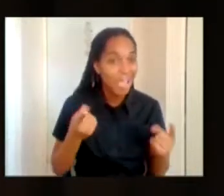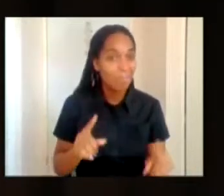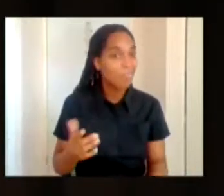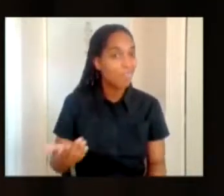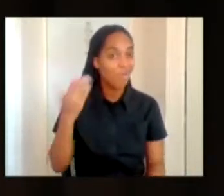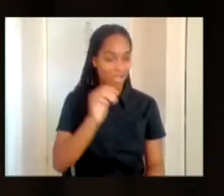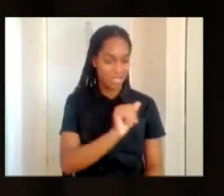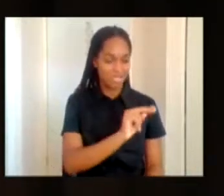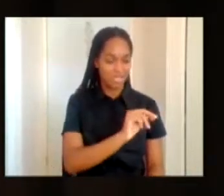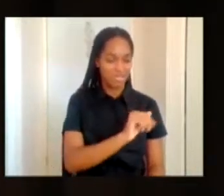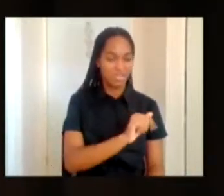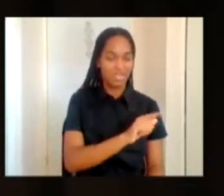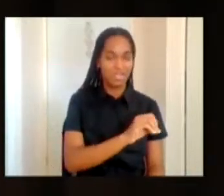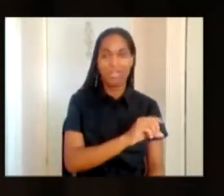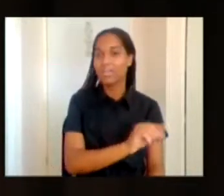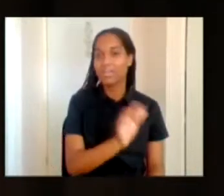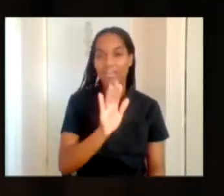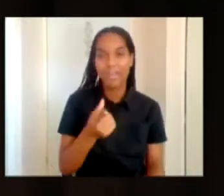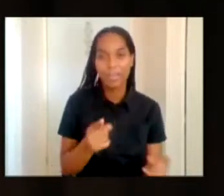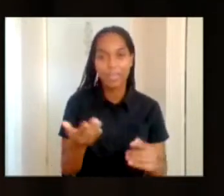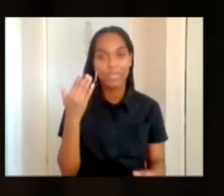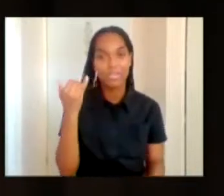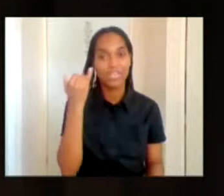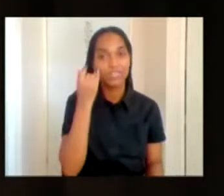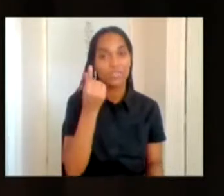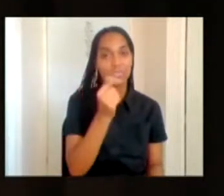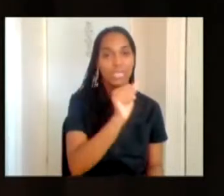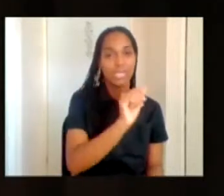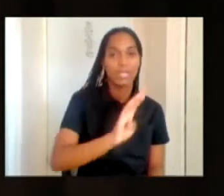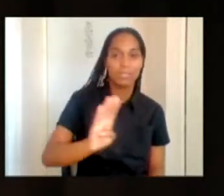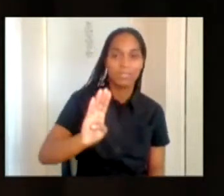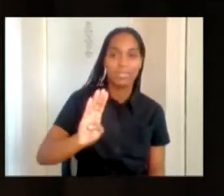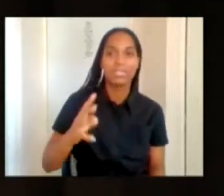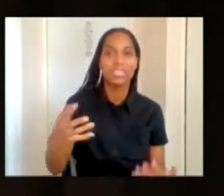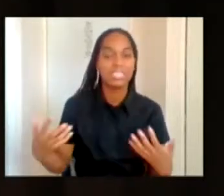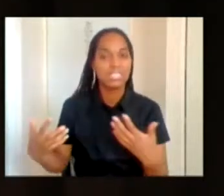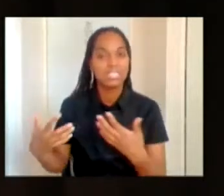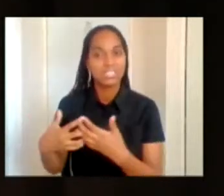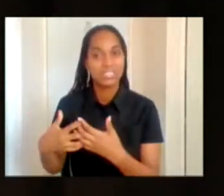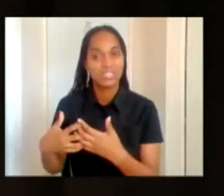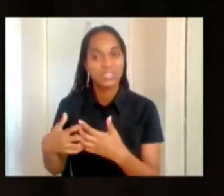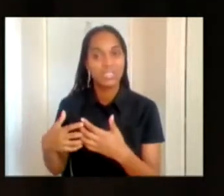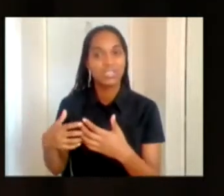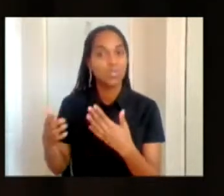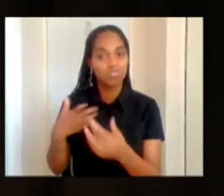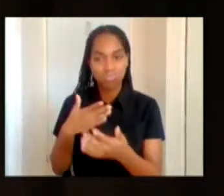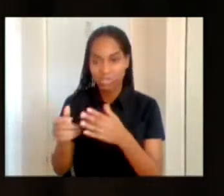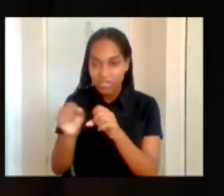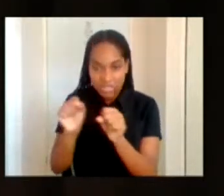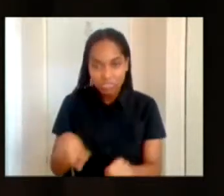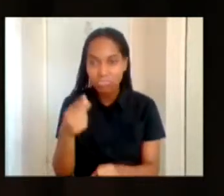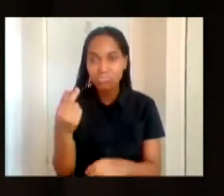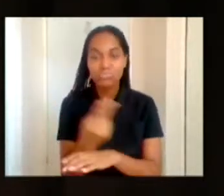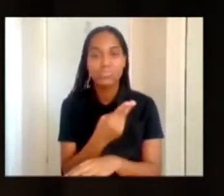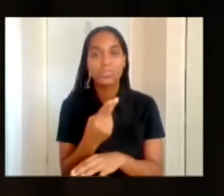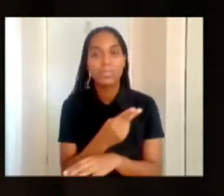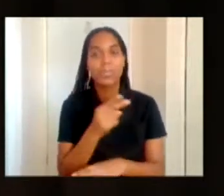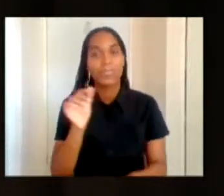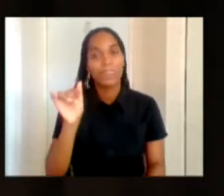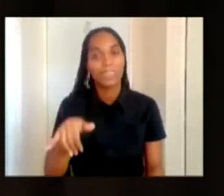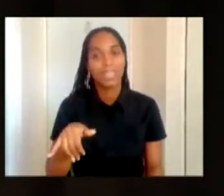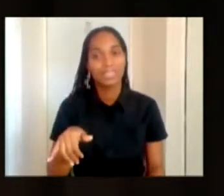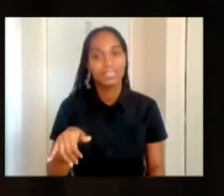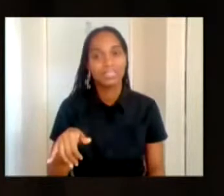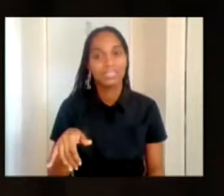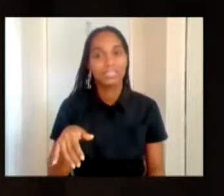right? If you put AV synchronized signal to the whatever system you're using, that that kind of